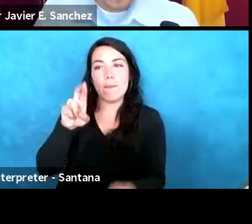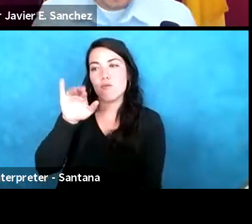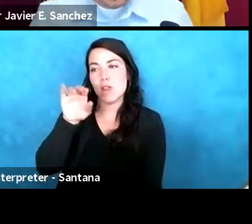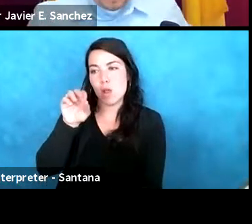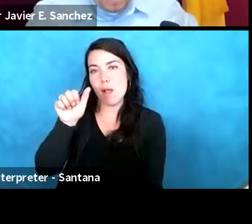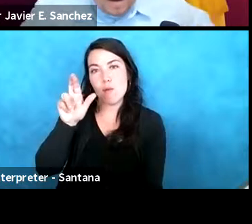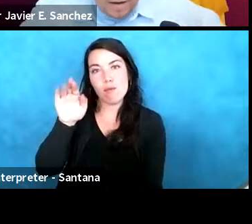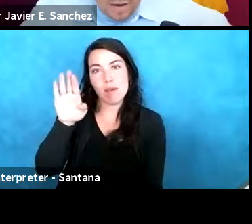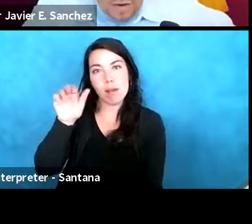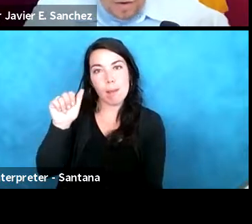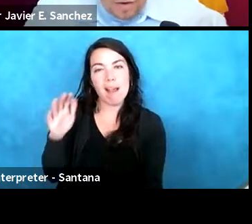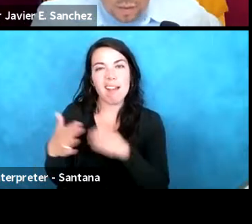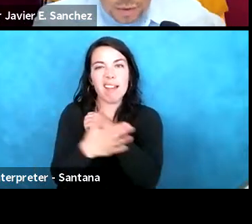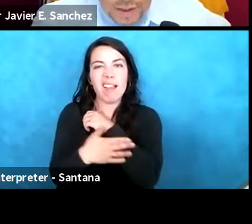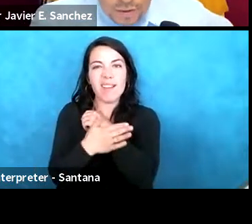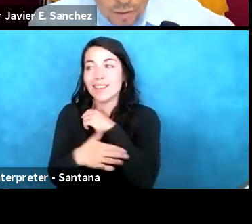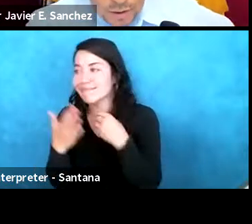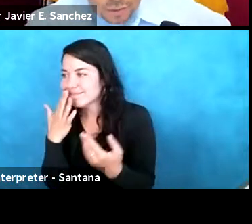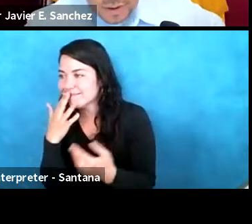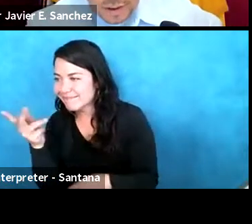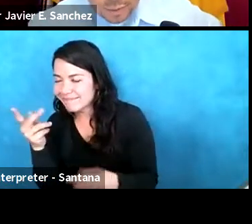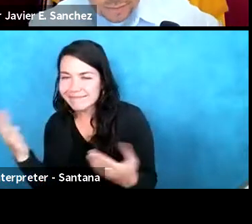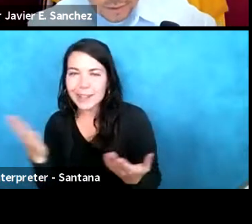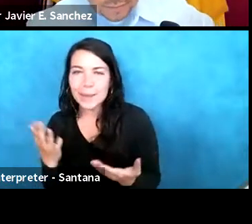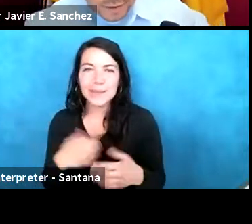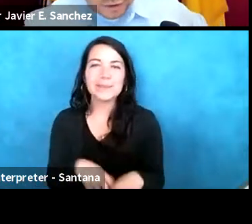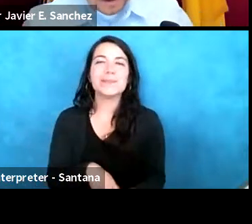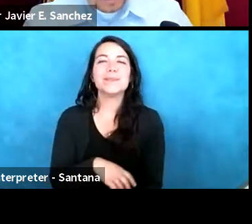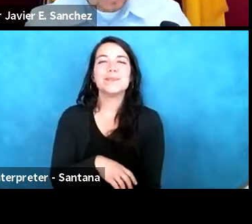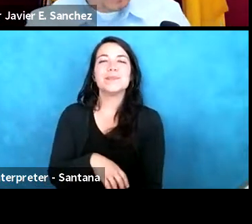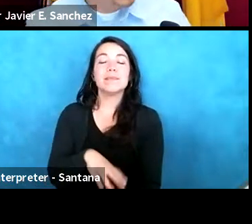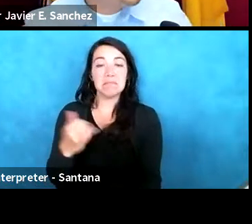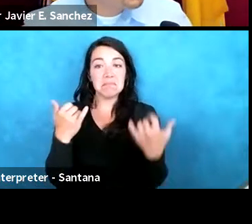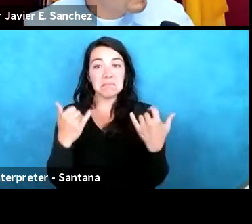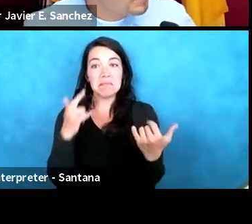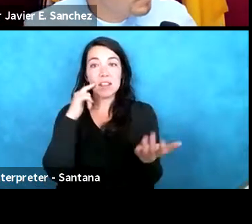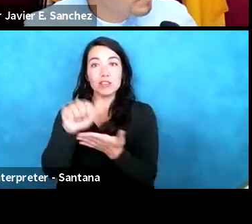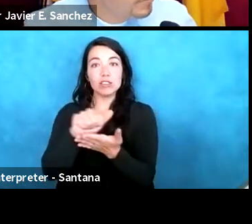today. We'll now go on to the approval of the agenda.